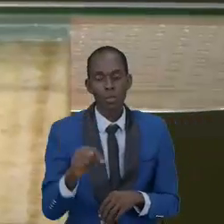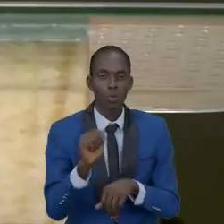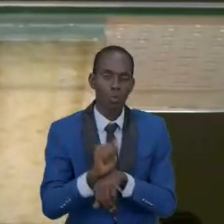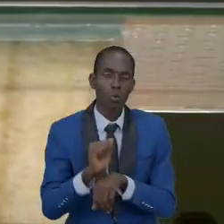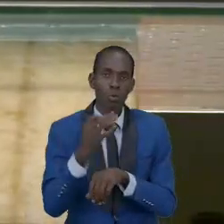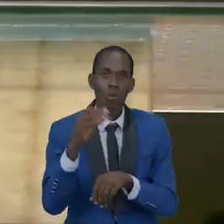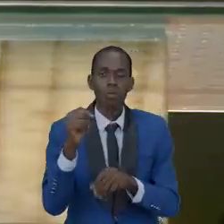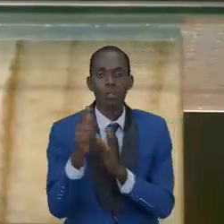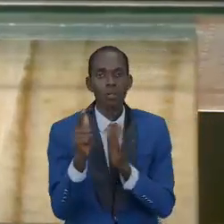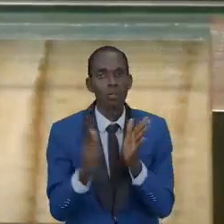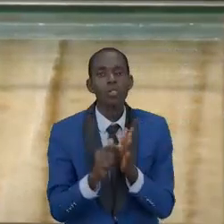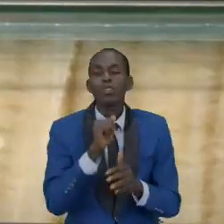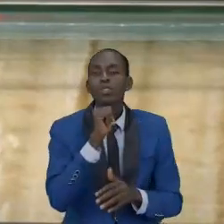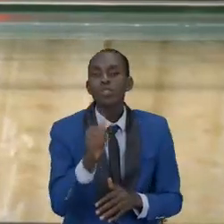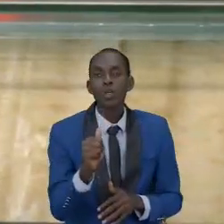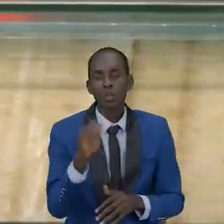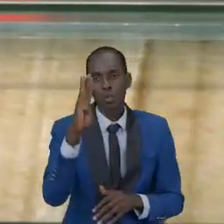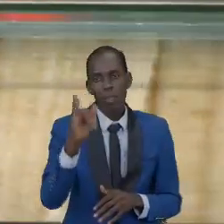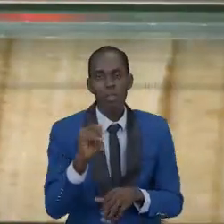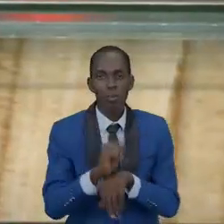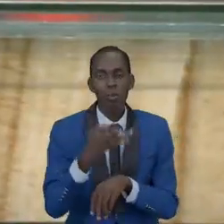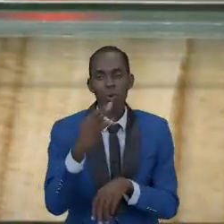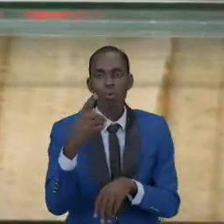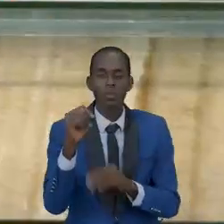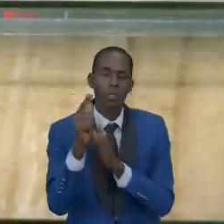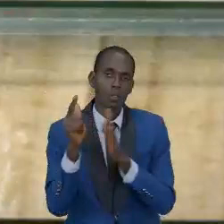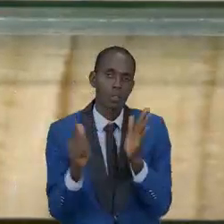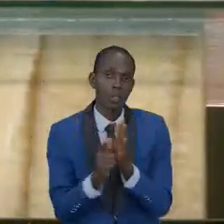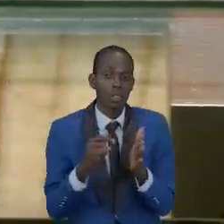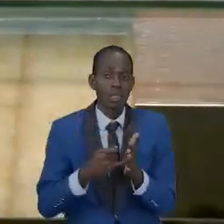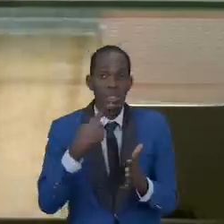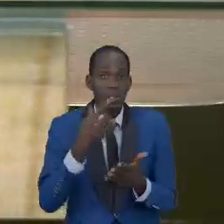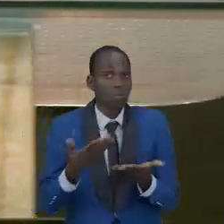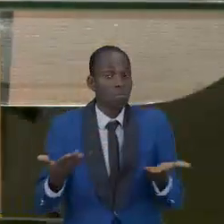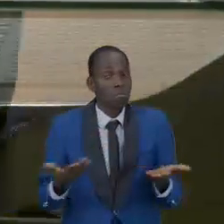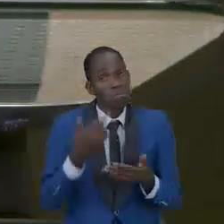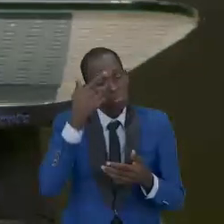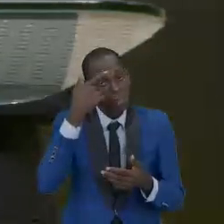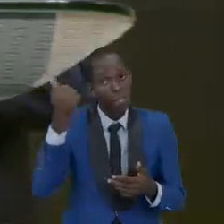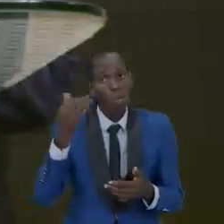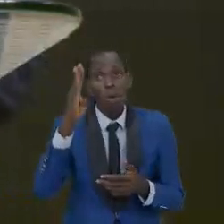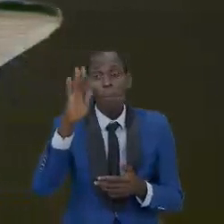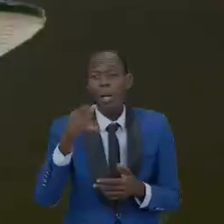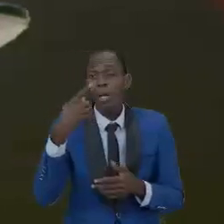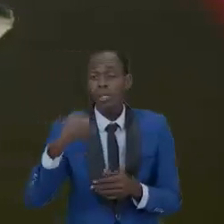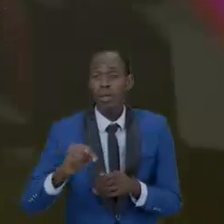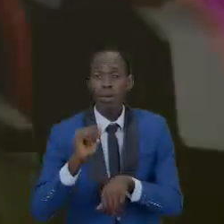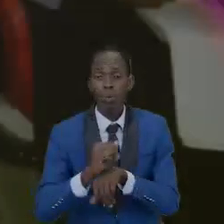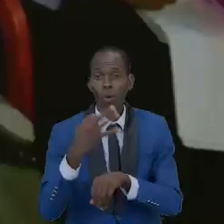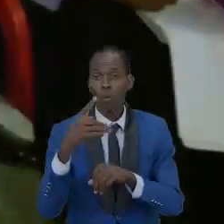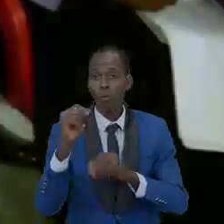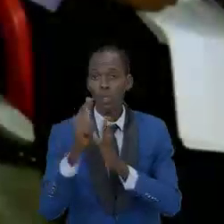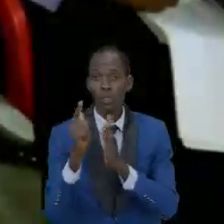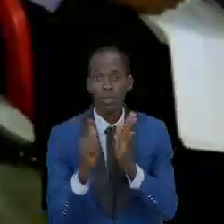law. Not by the works of the law. It says, because for by the works of the law shall